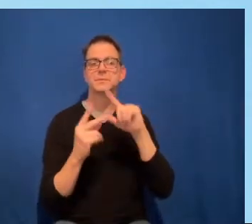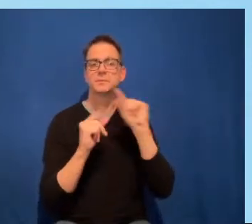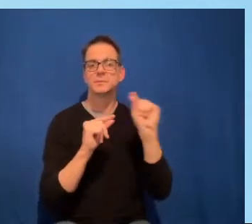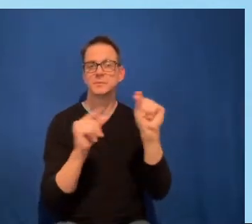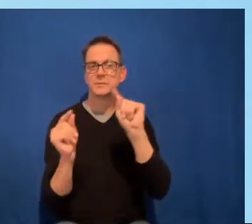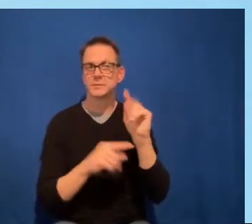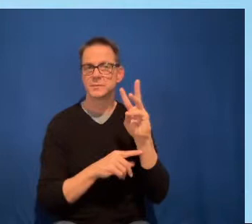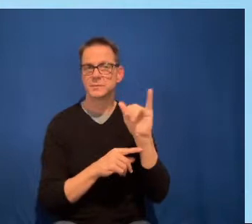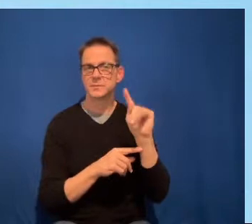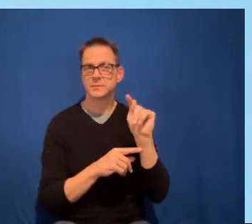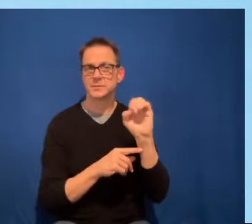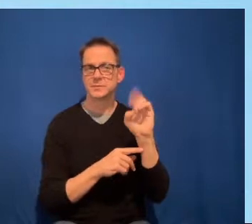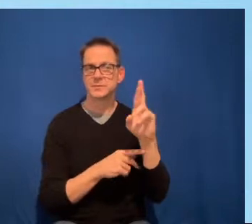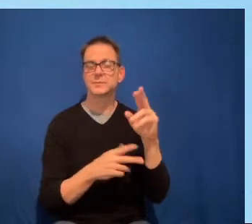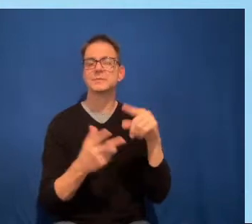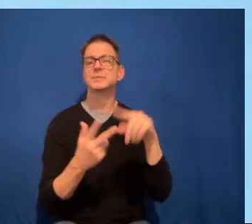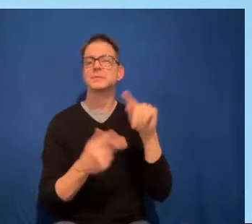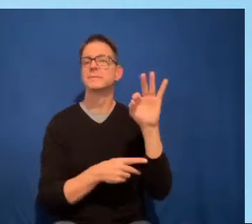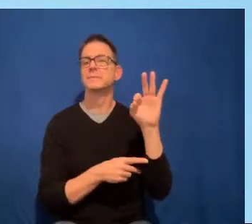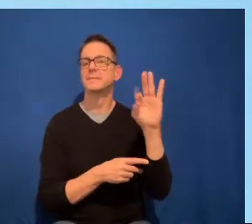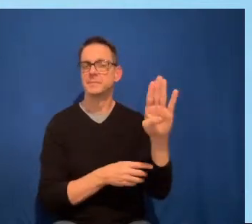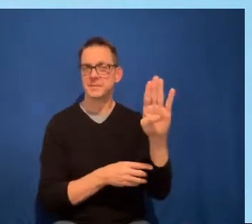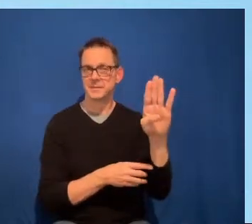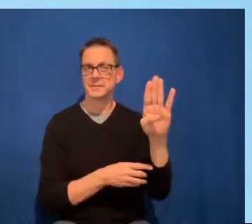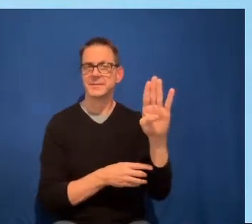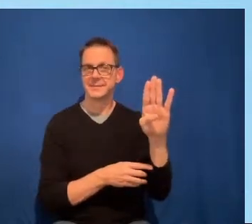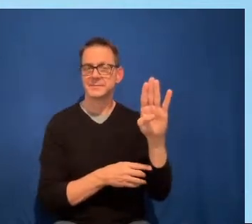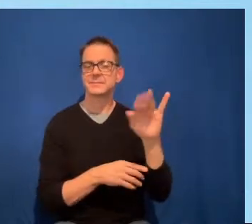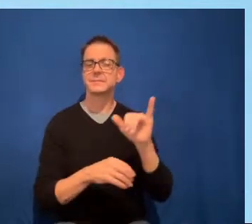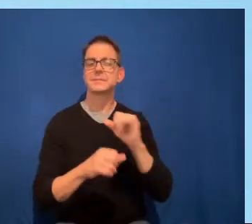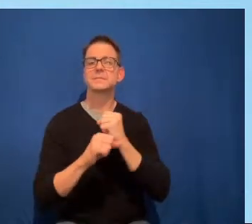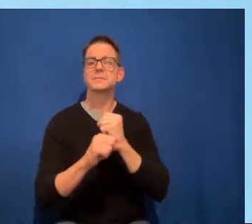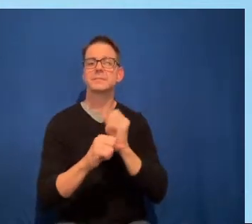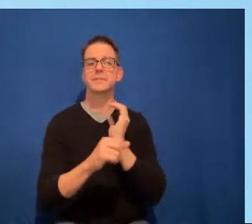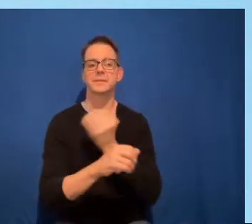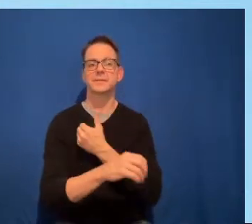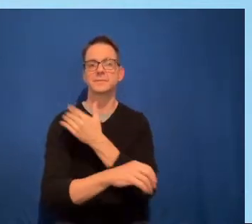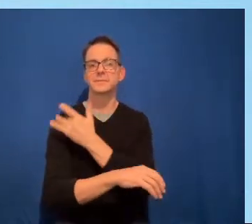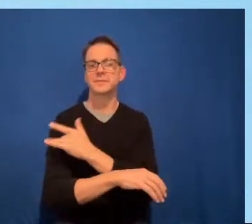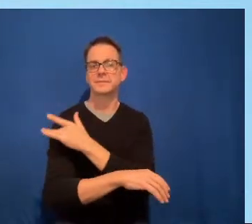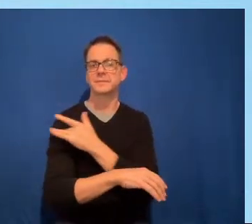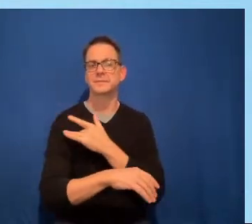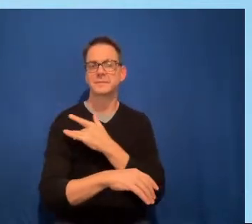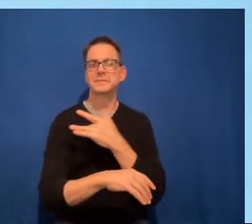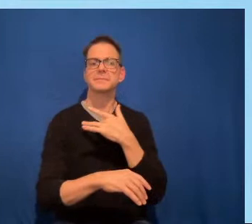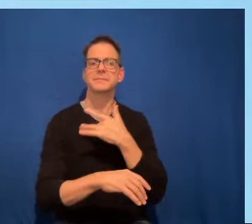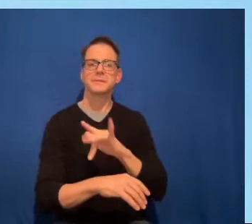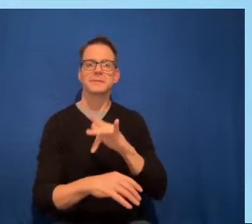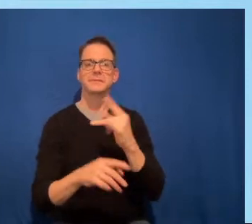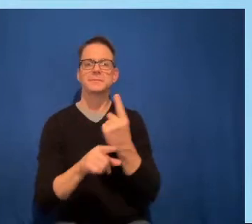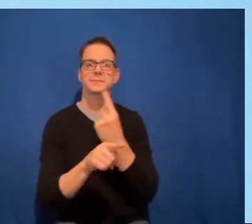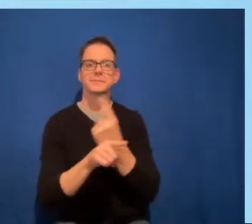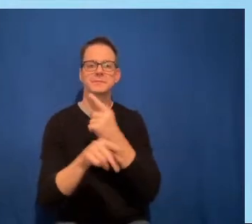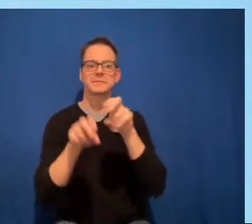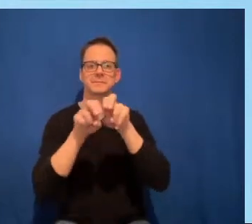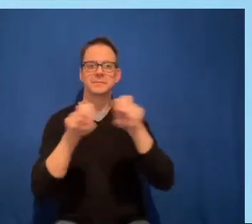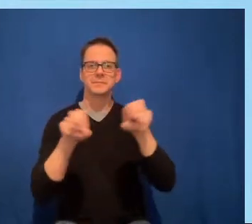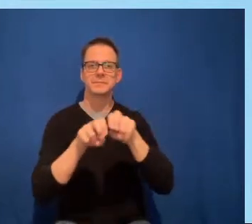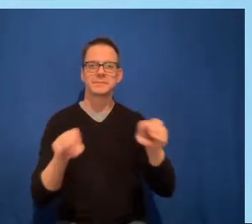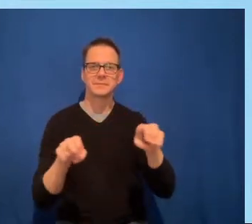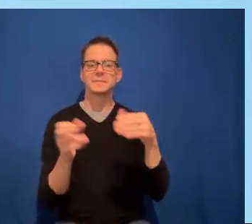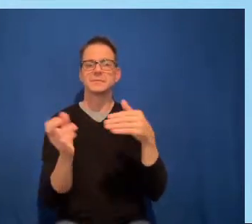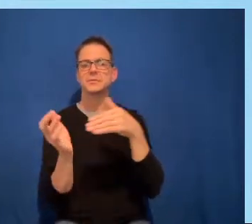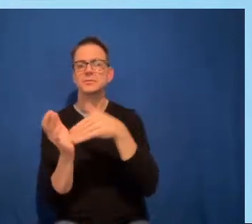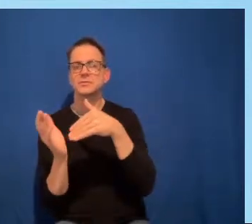COVID-19 briefing is a regular panel of doctors and experts. We will endeavour to bring you timely, accurate updates on the COVID-19 situation